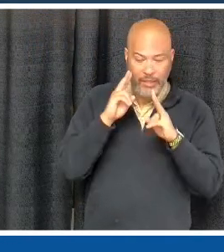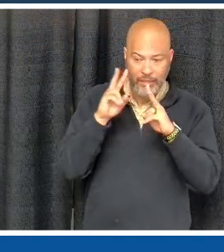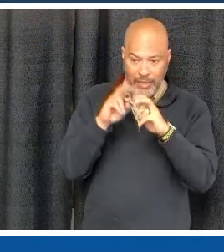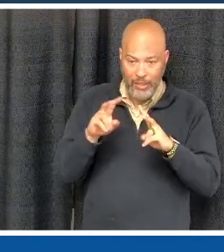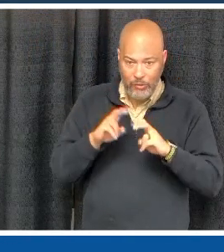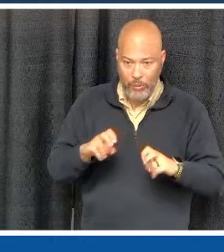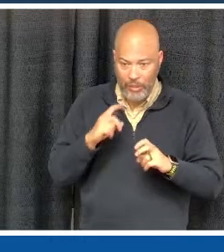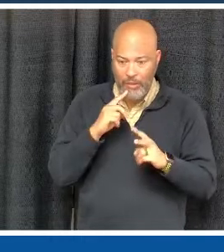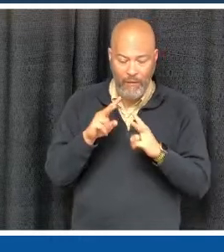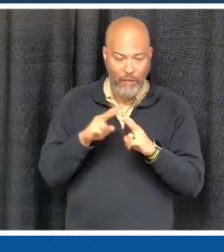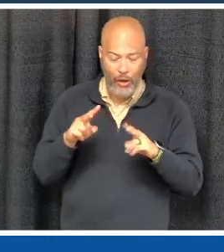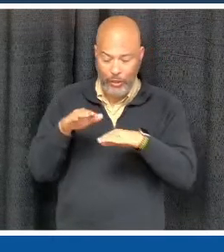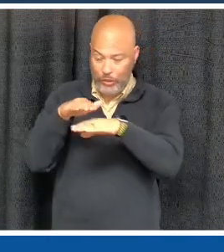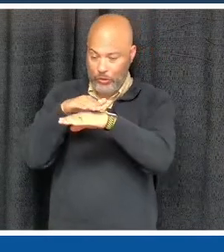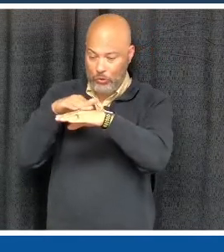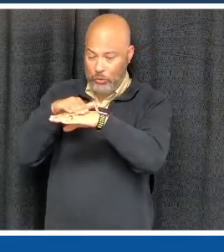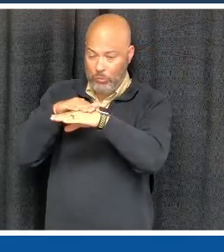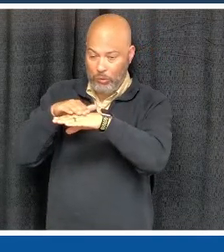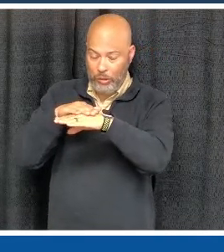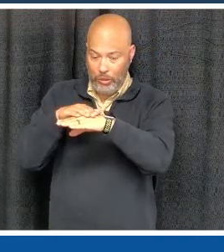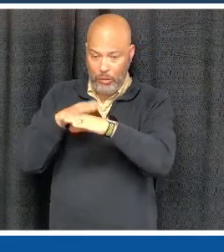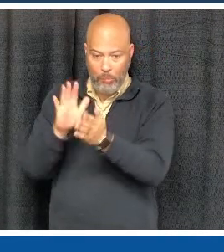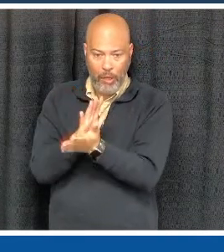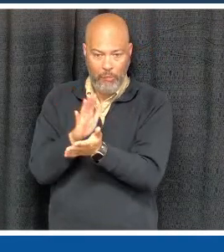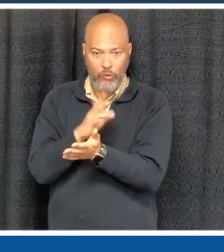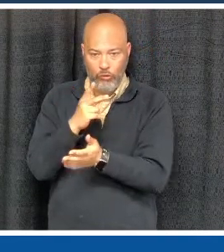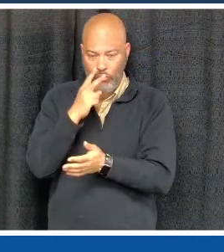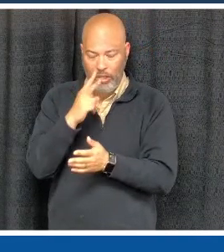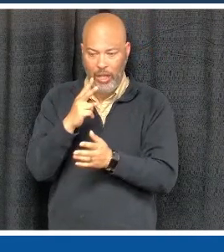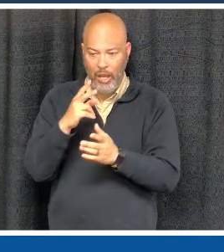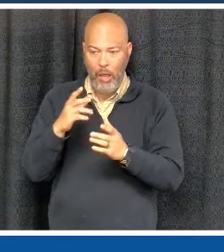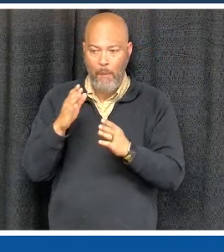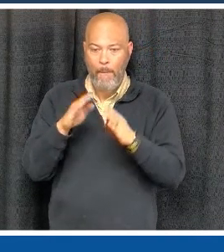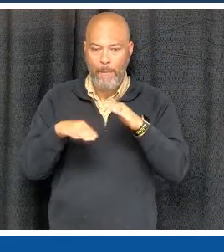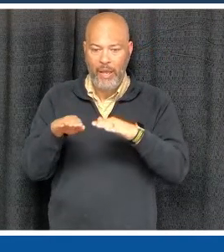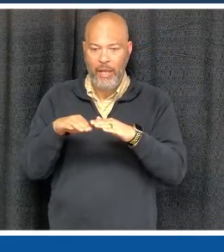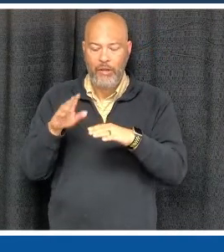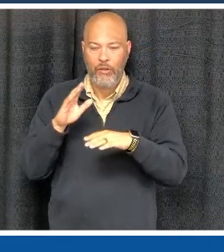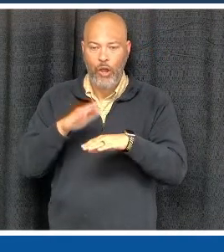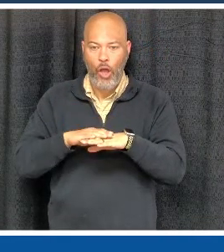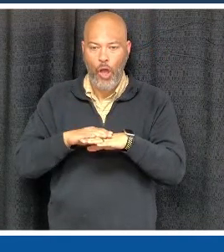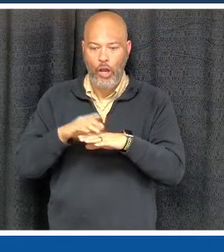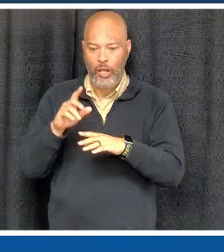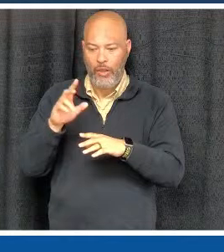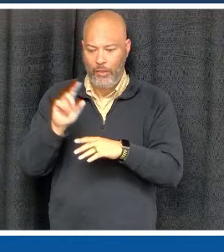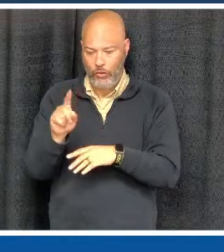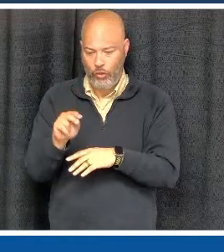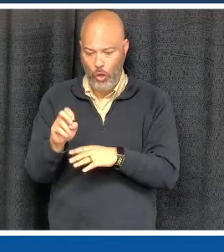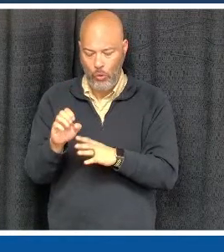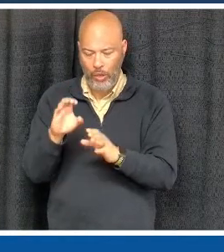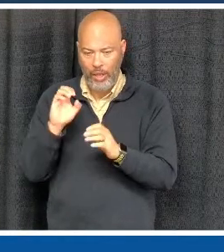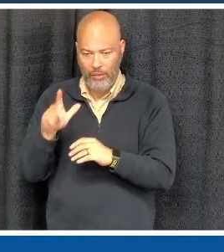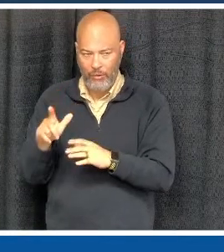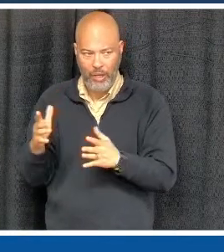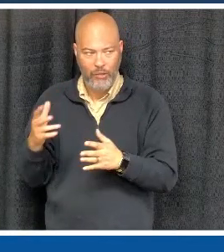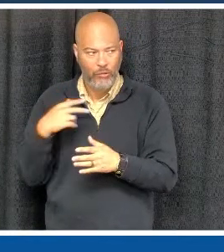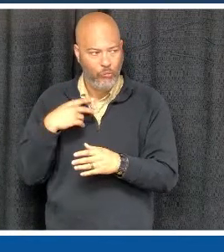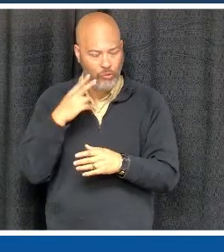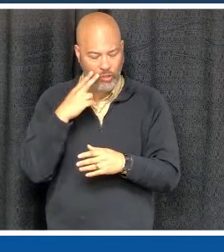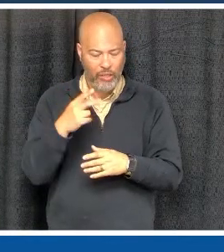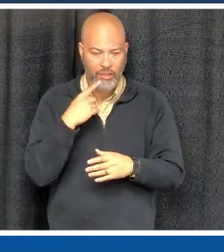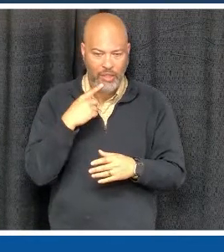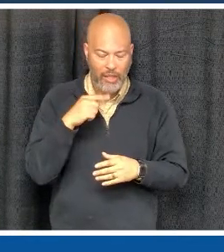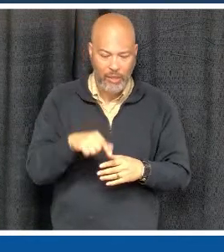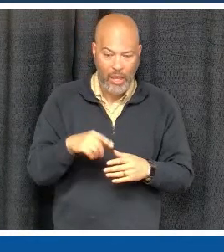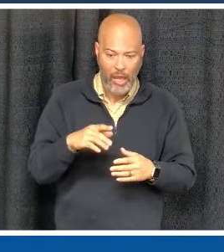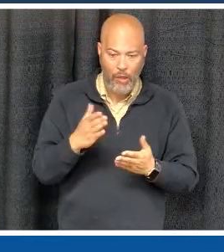very superficial document that you guys see based largely on a proposed zoning. We see Mr. Tindall come forward, he'll say this